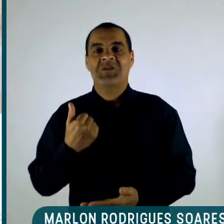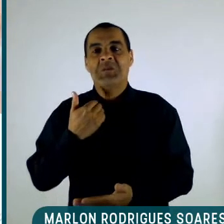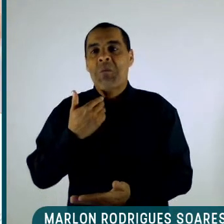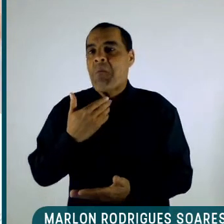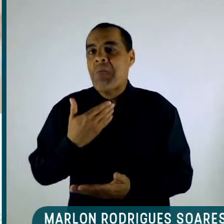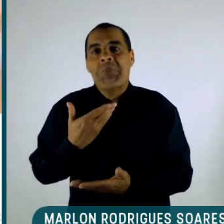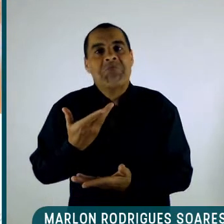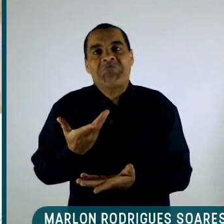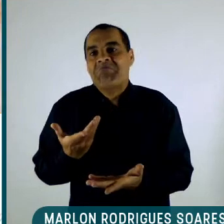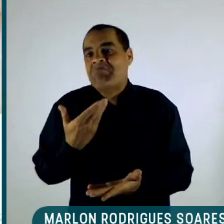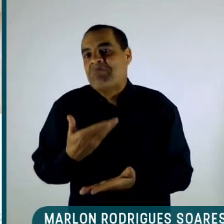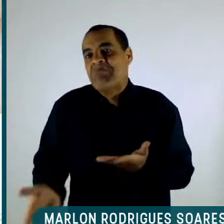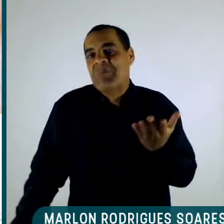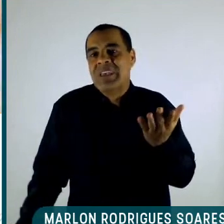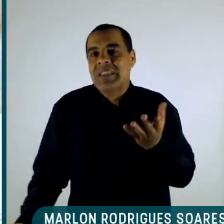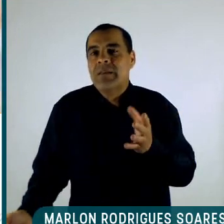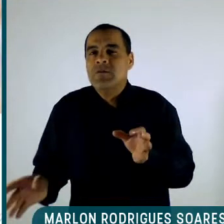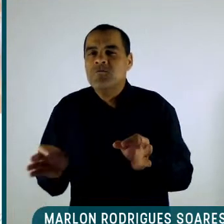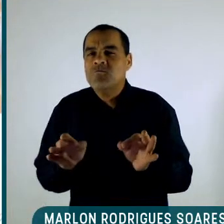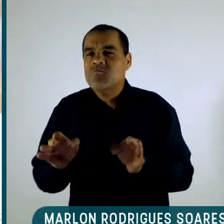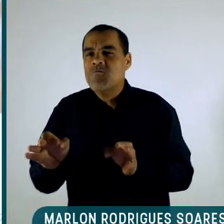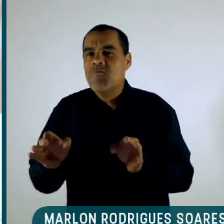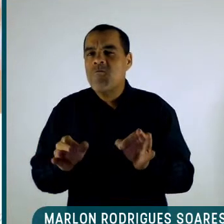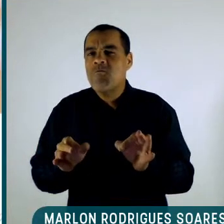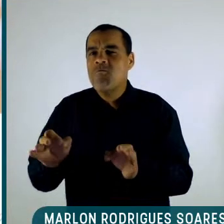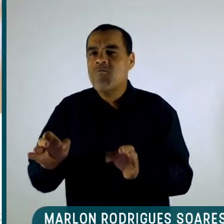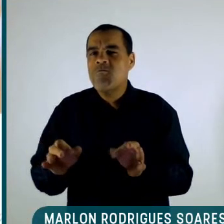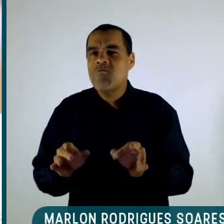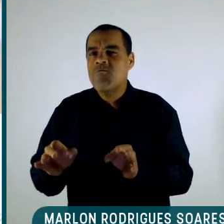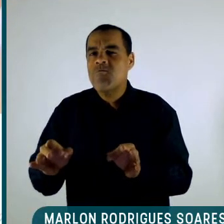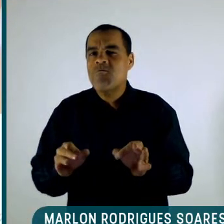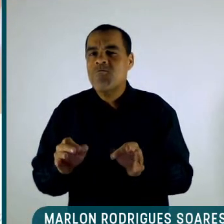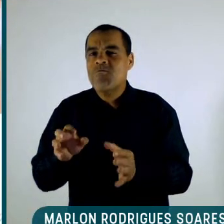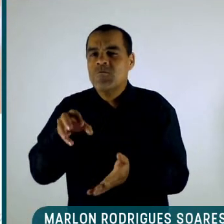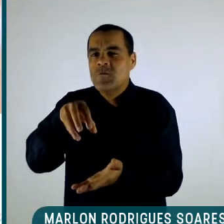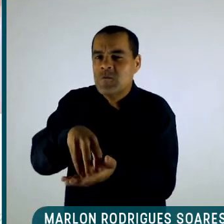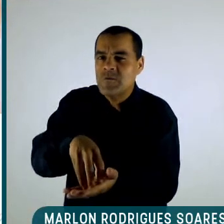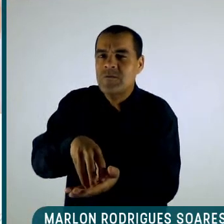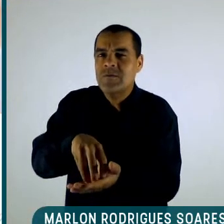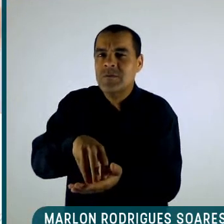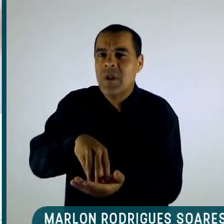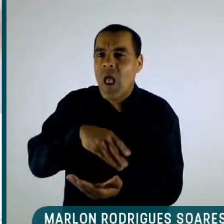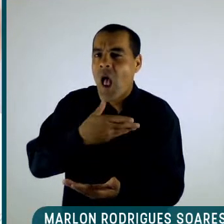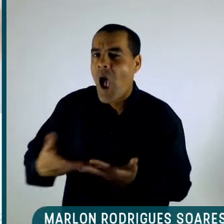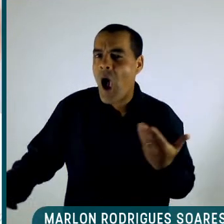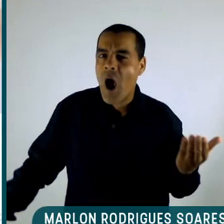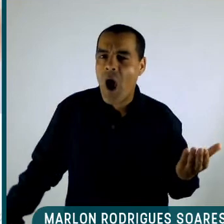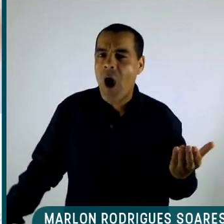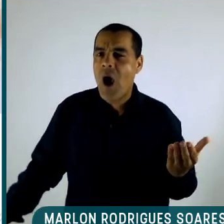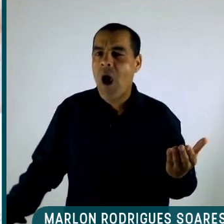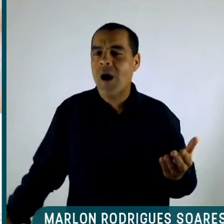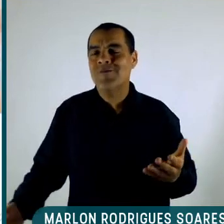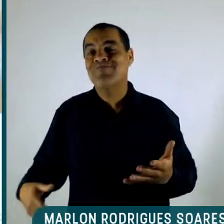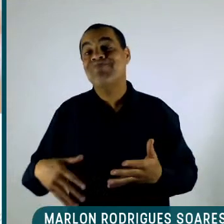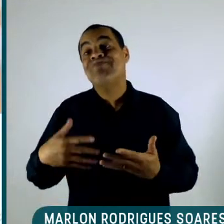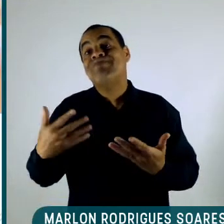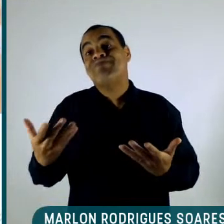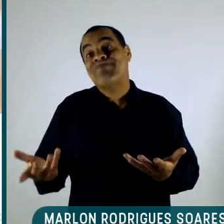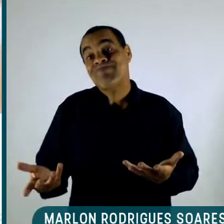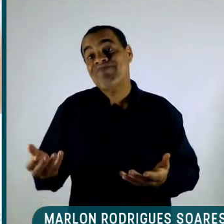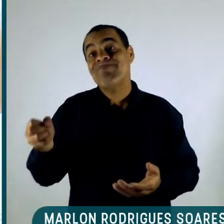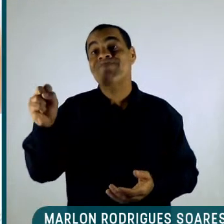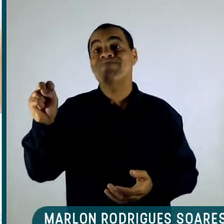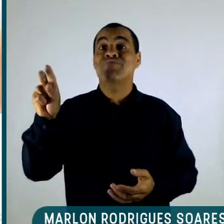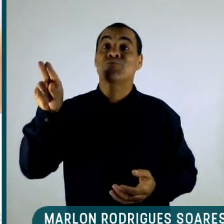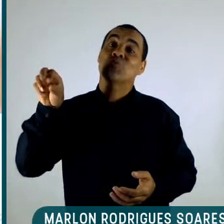completely. We lost this orchestration, which should be centralized. And because